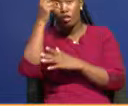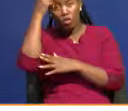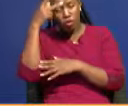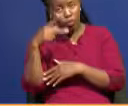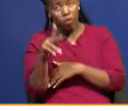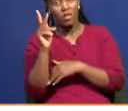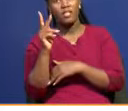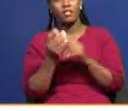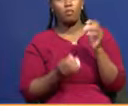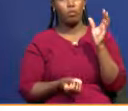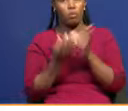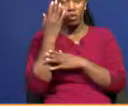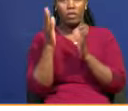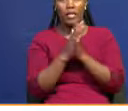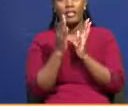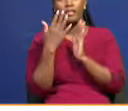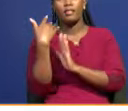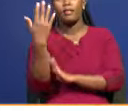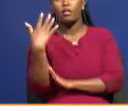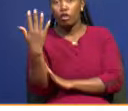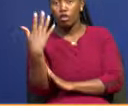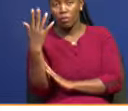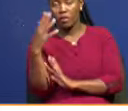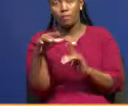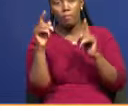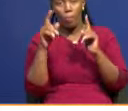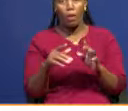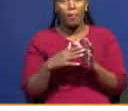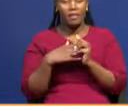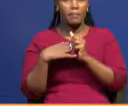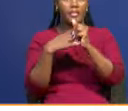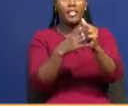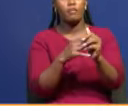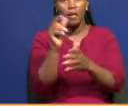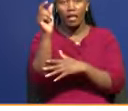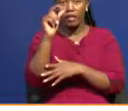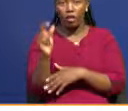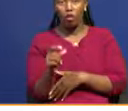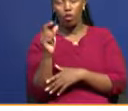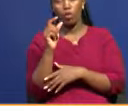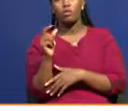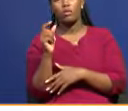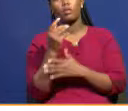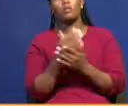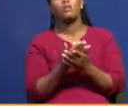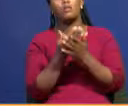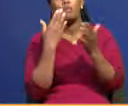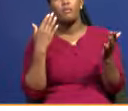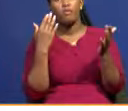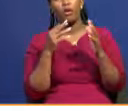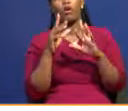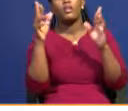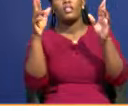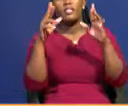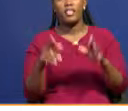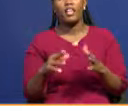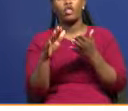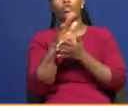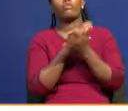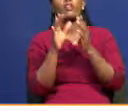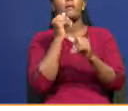formulation and policy documents must be guided by the local context before the international